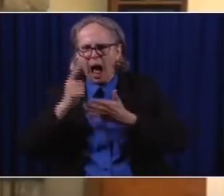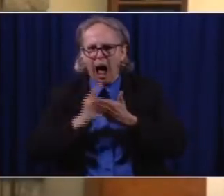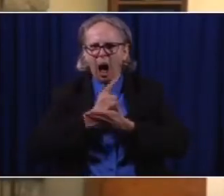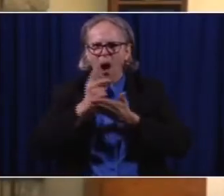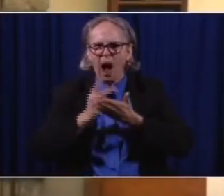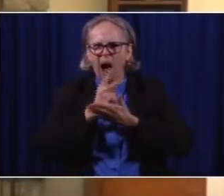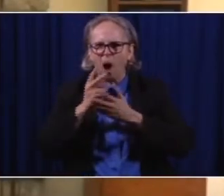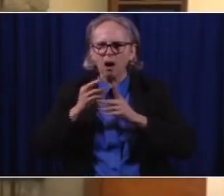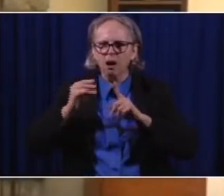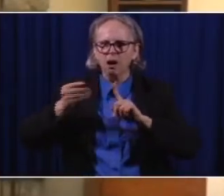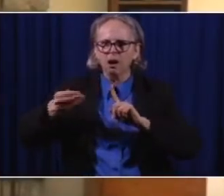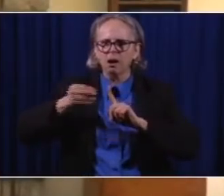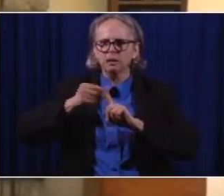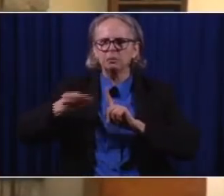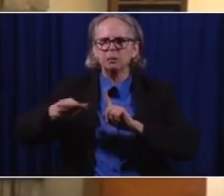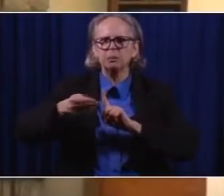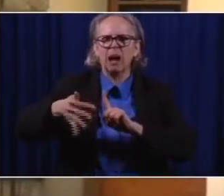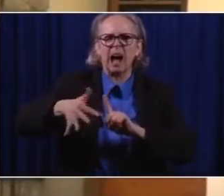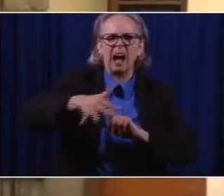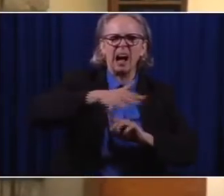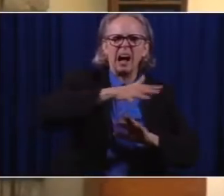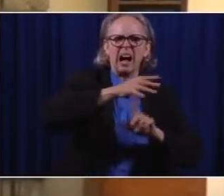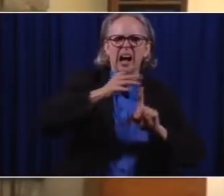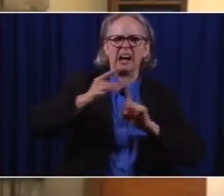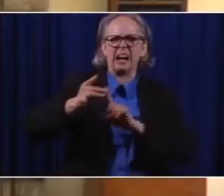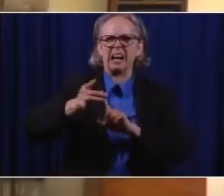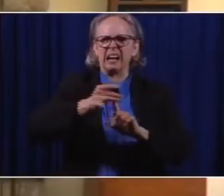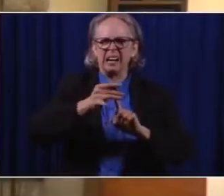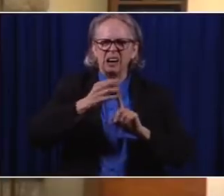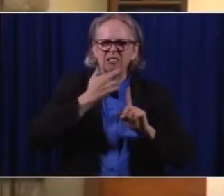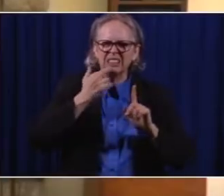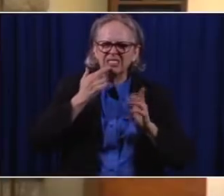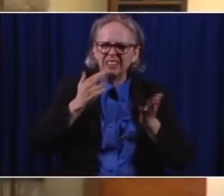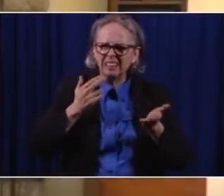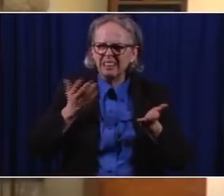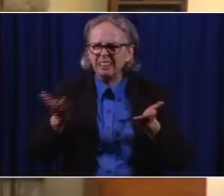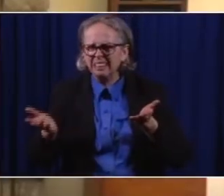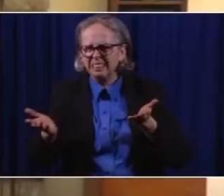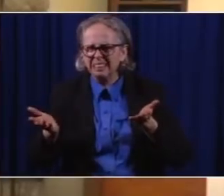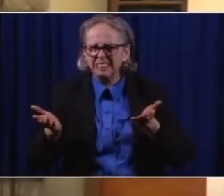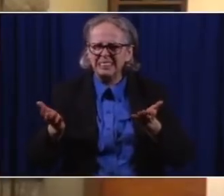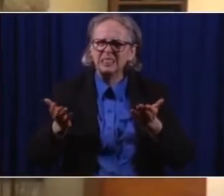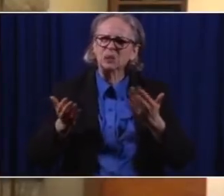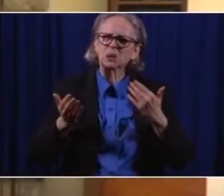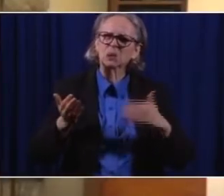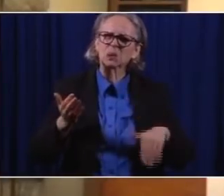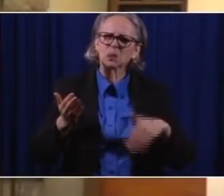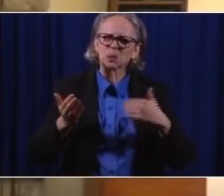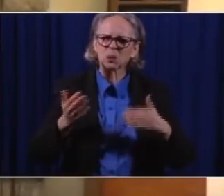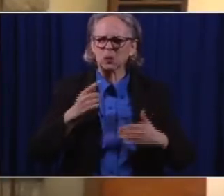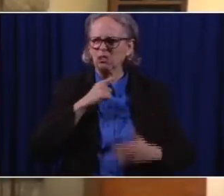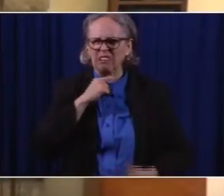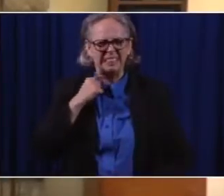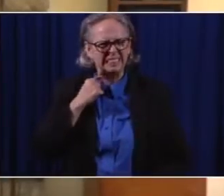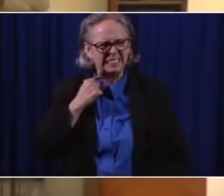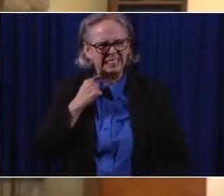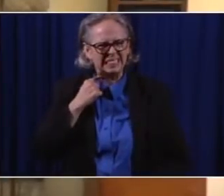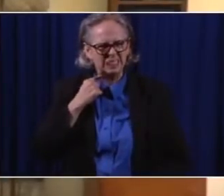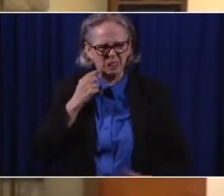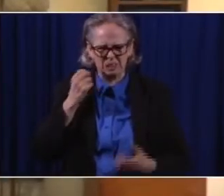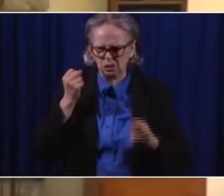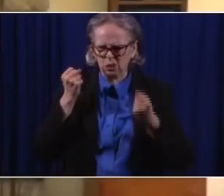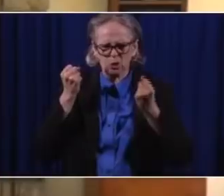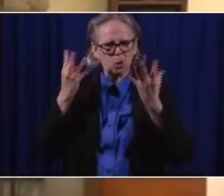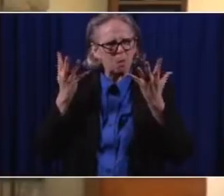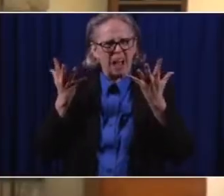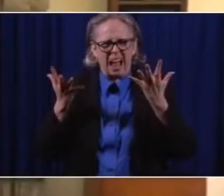with restaurants. So as you just try to logically analyze this, we're not trying to pick on bars and